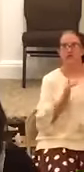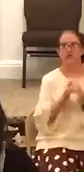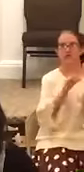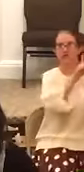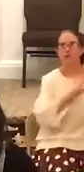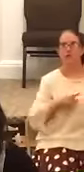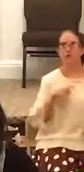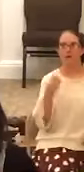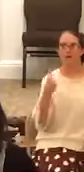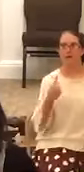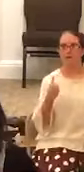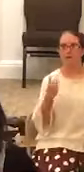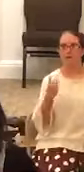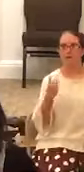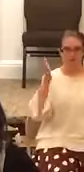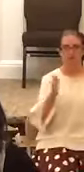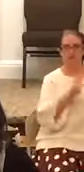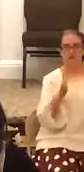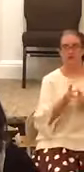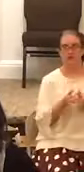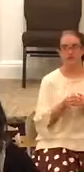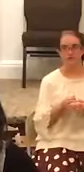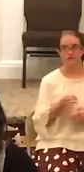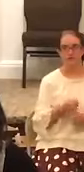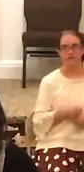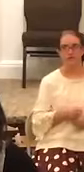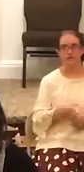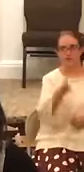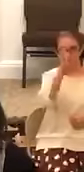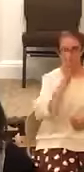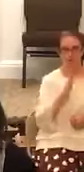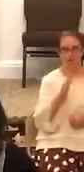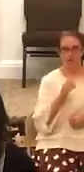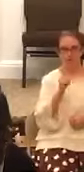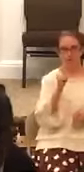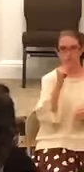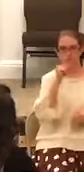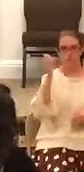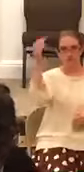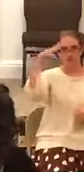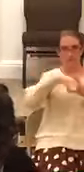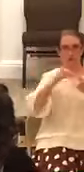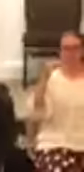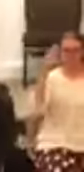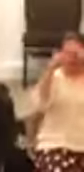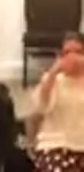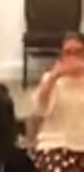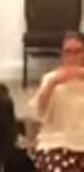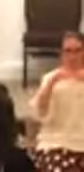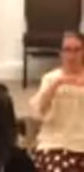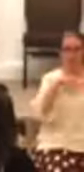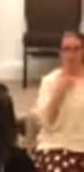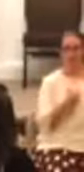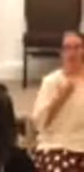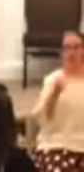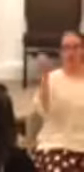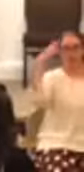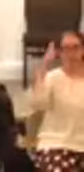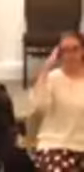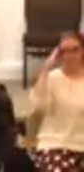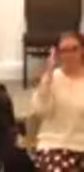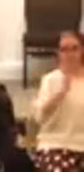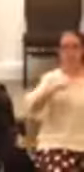Lord, and ourselves, your servants, for your sake. For God hath commanded the light to shine out of the darkness, hath shined in our hearts to give the light of the